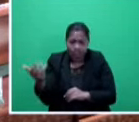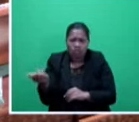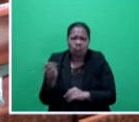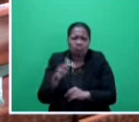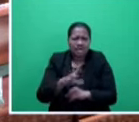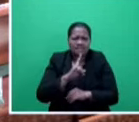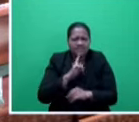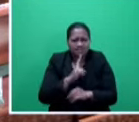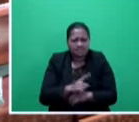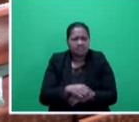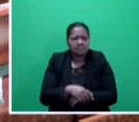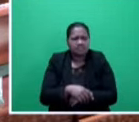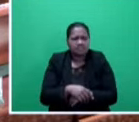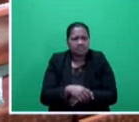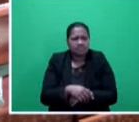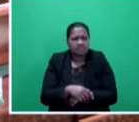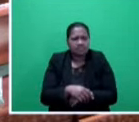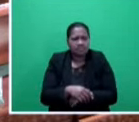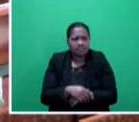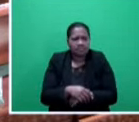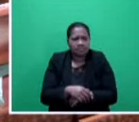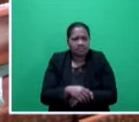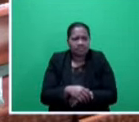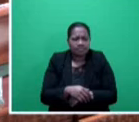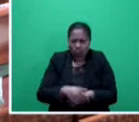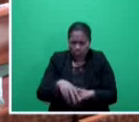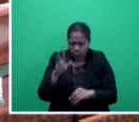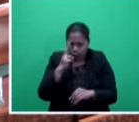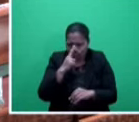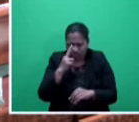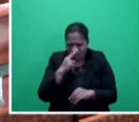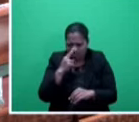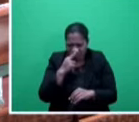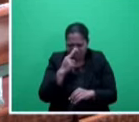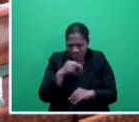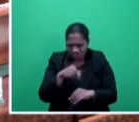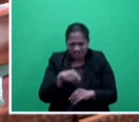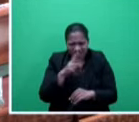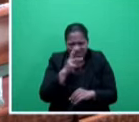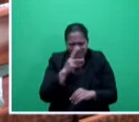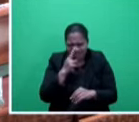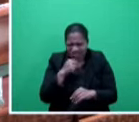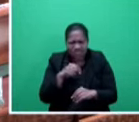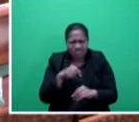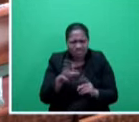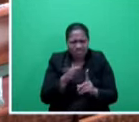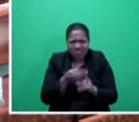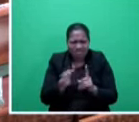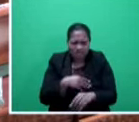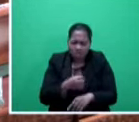inciting racial antagonism is already prohibited by Section